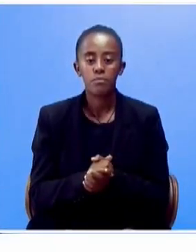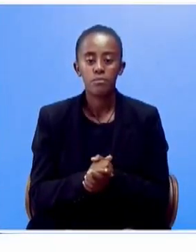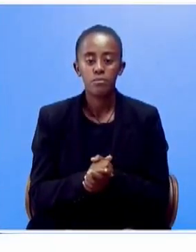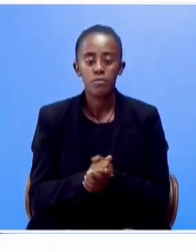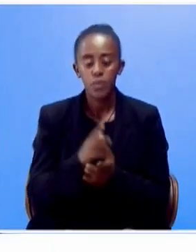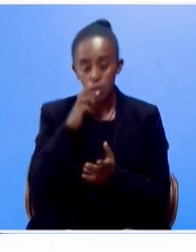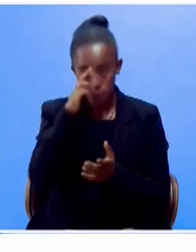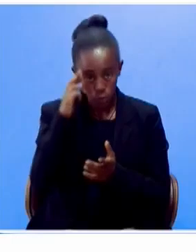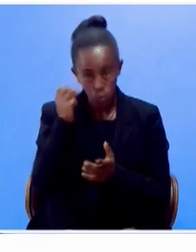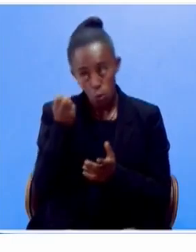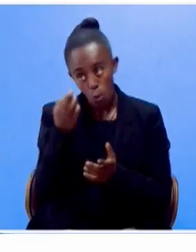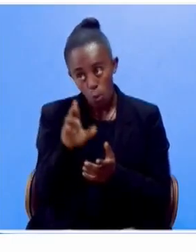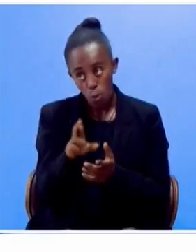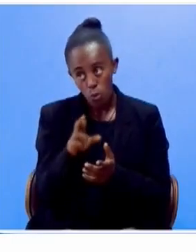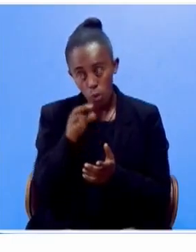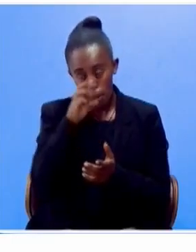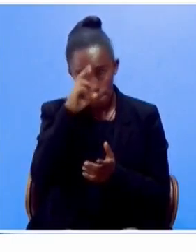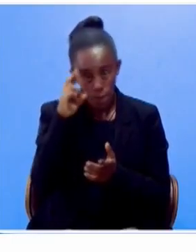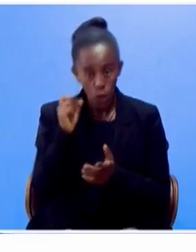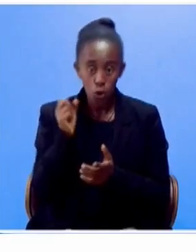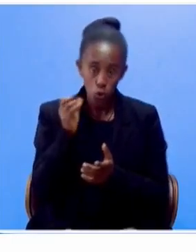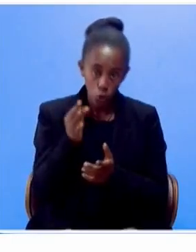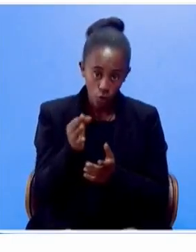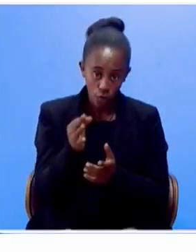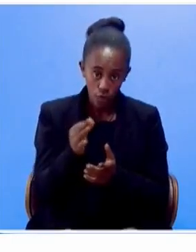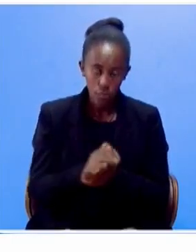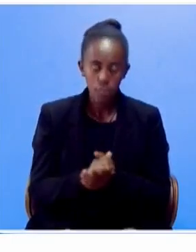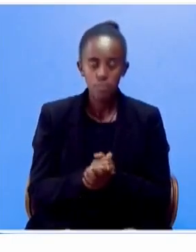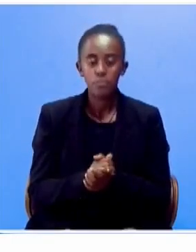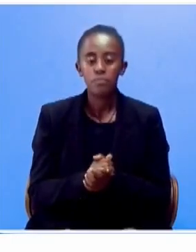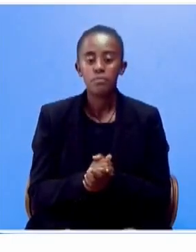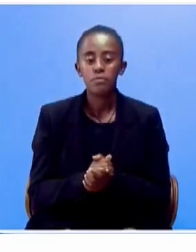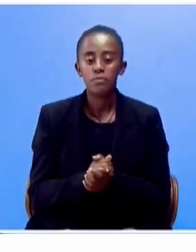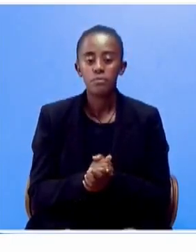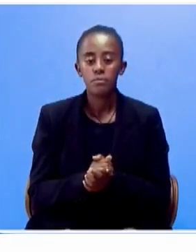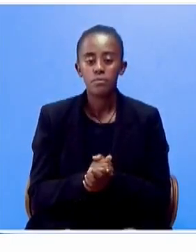or because of,